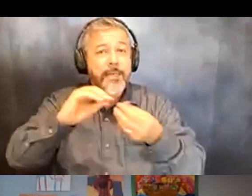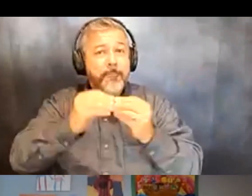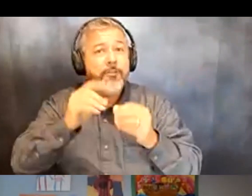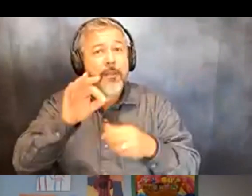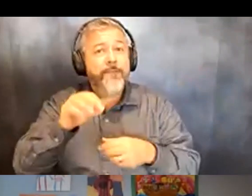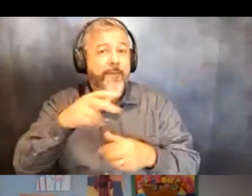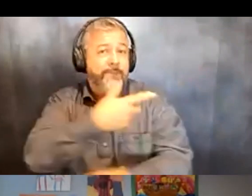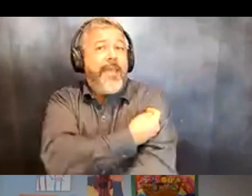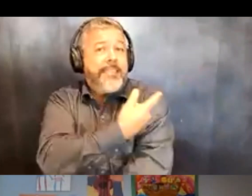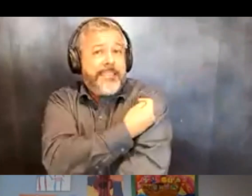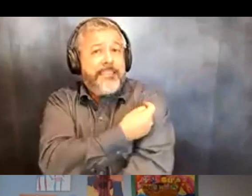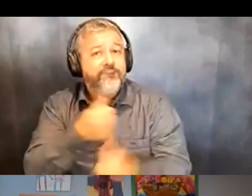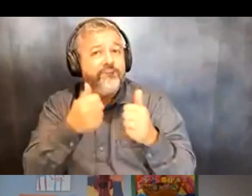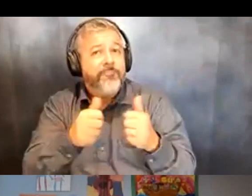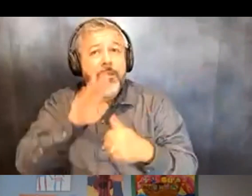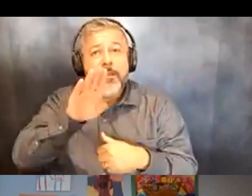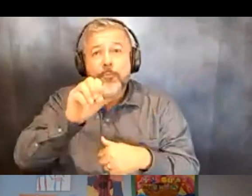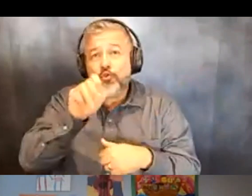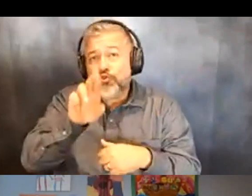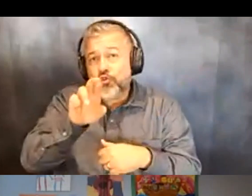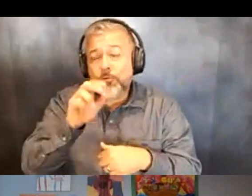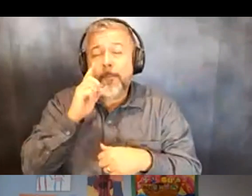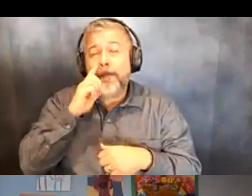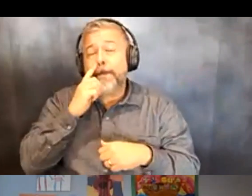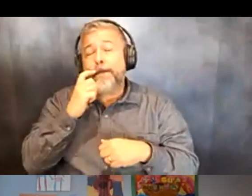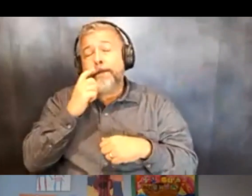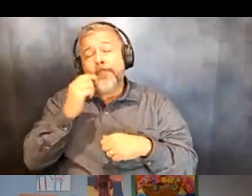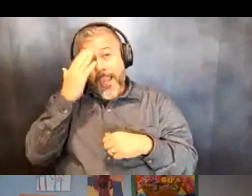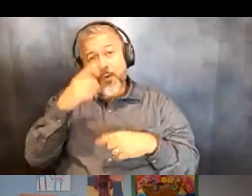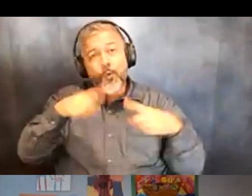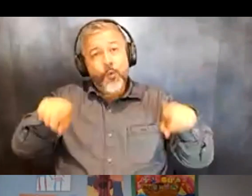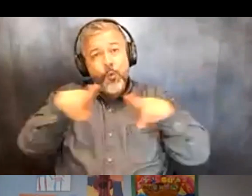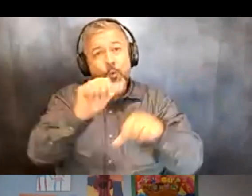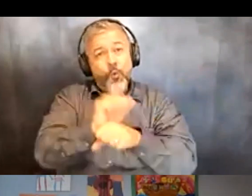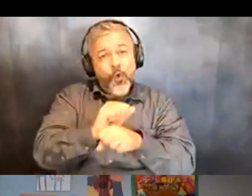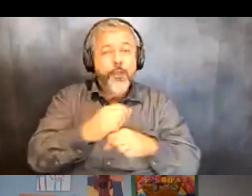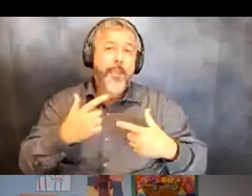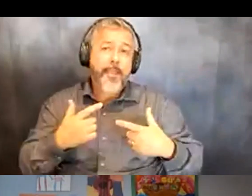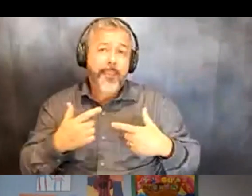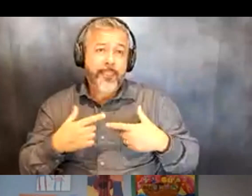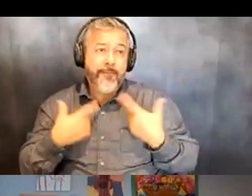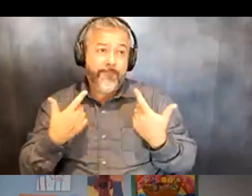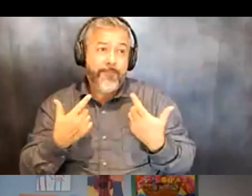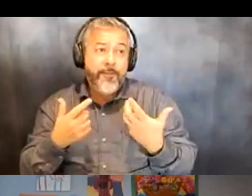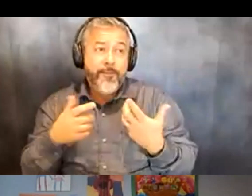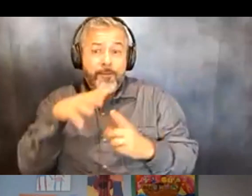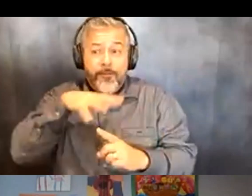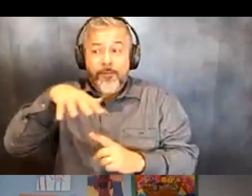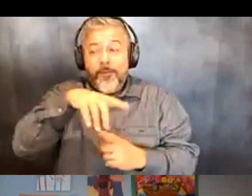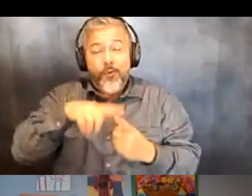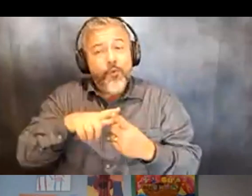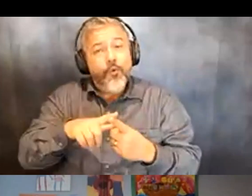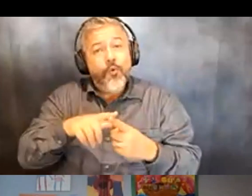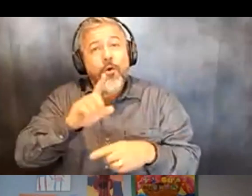asking people, especially in the communities I know you all work and live in, to get a booster and get protected